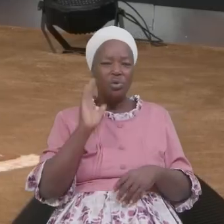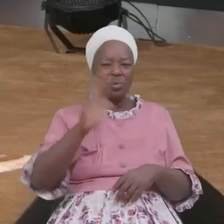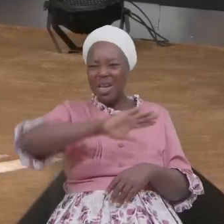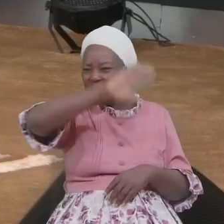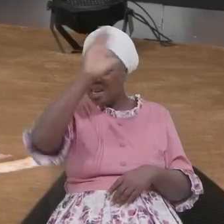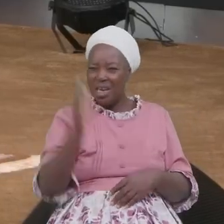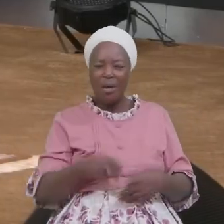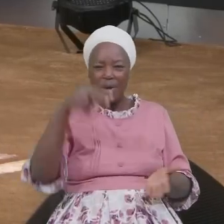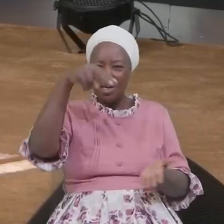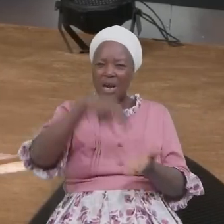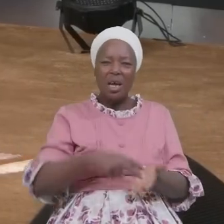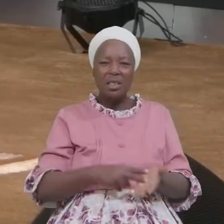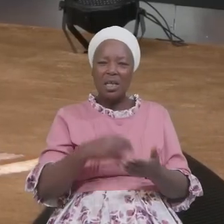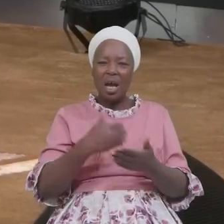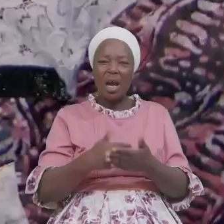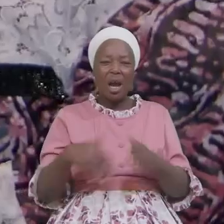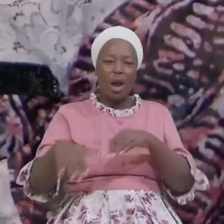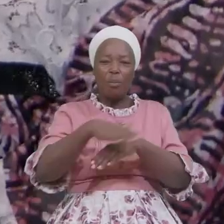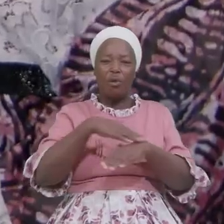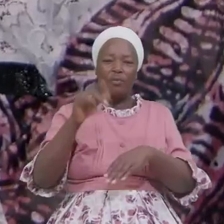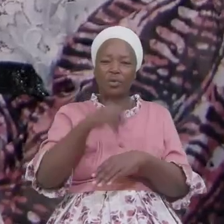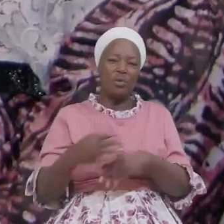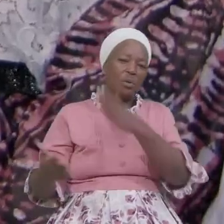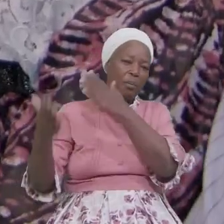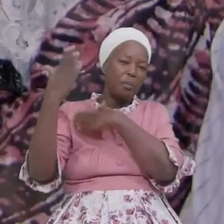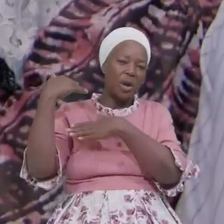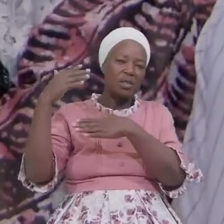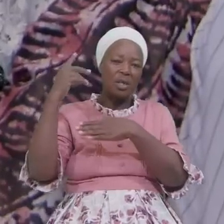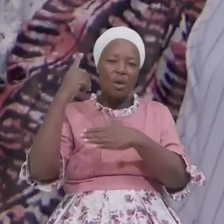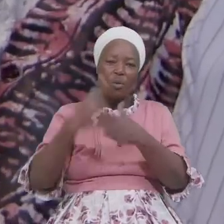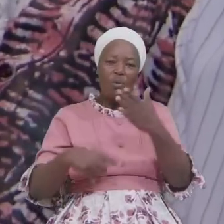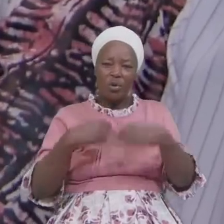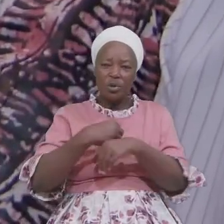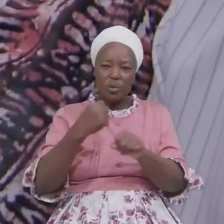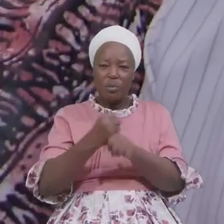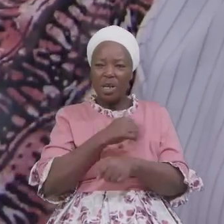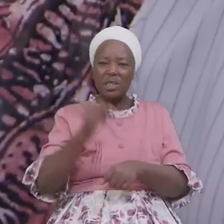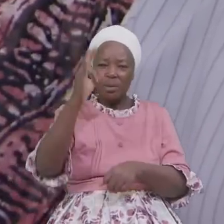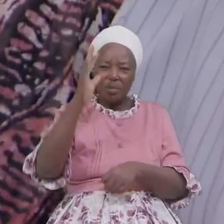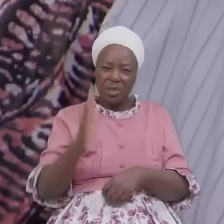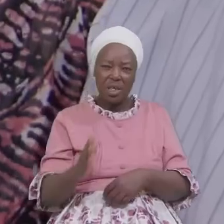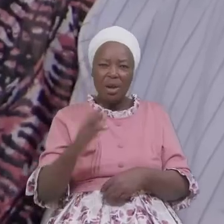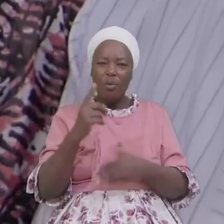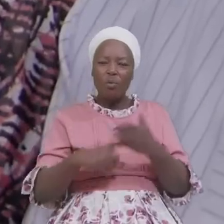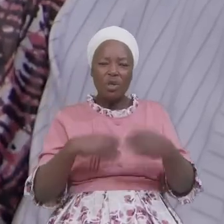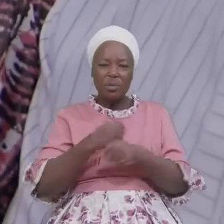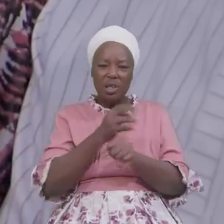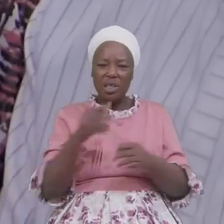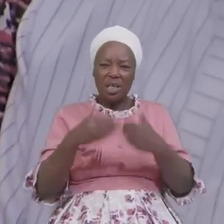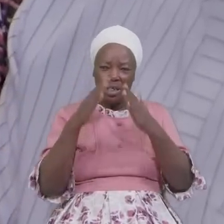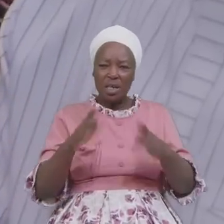rise above your past. What makes a minister, what makes a leader